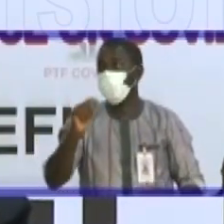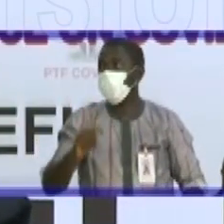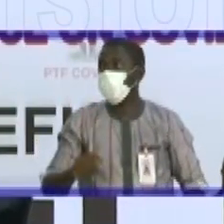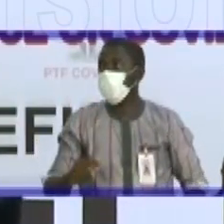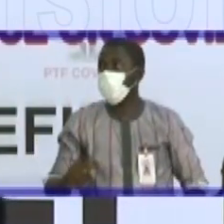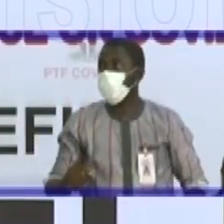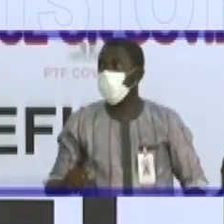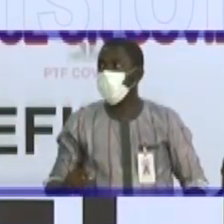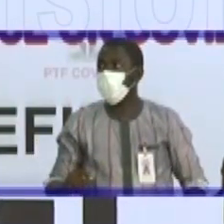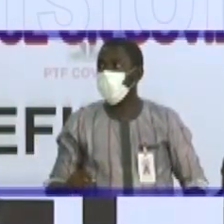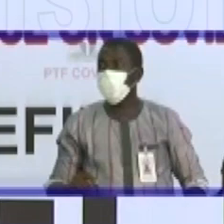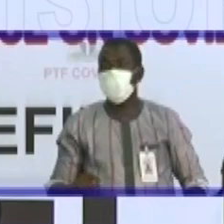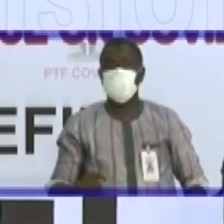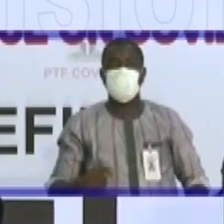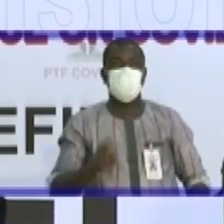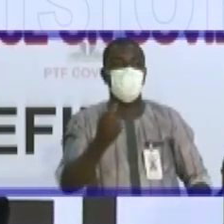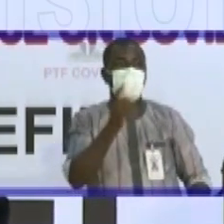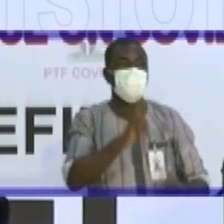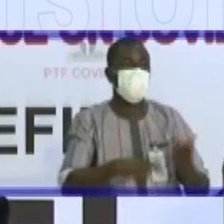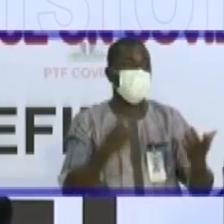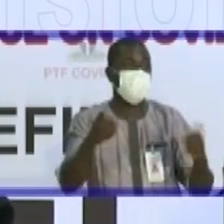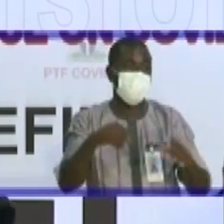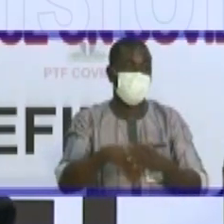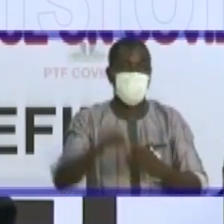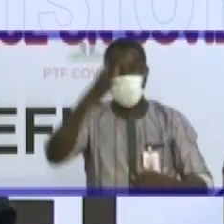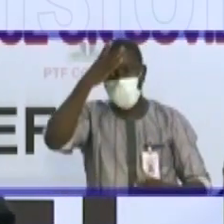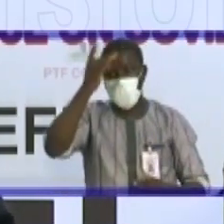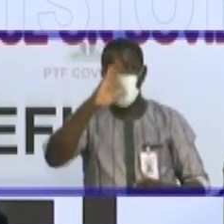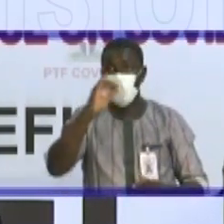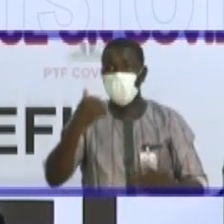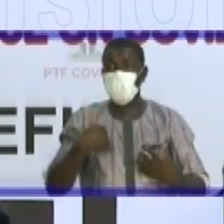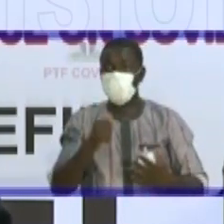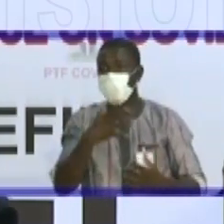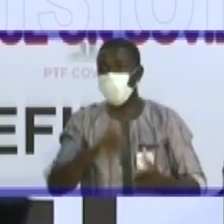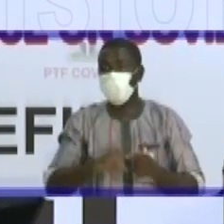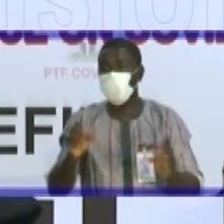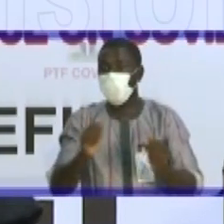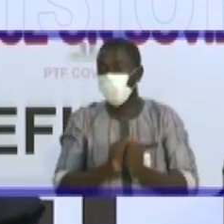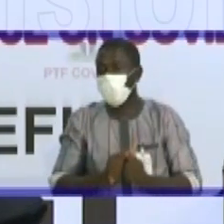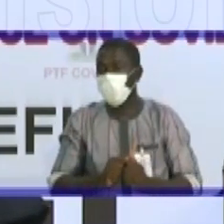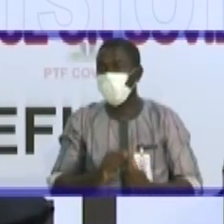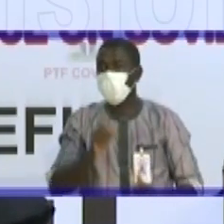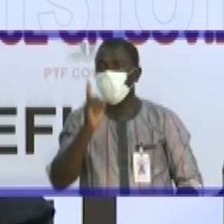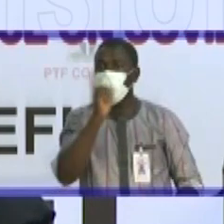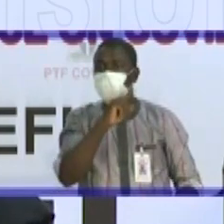being reported in Kano has anything to do with the fake